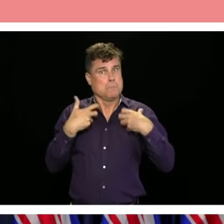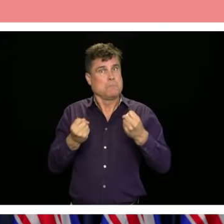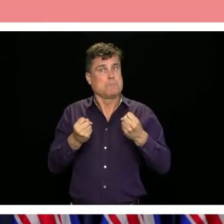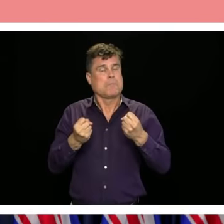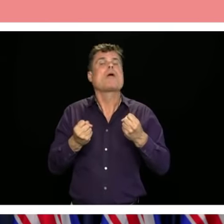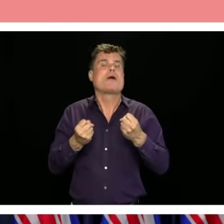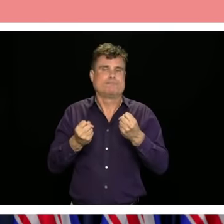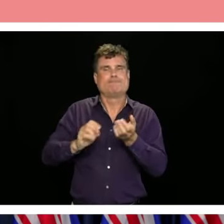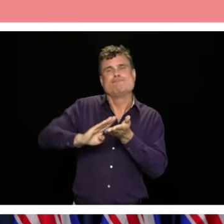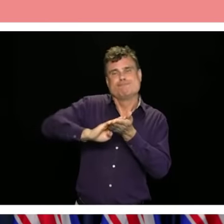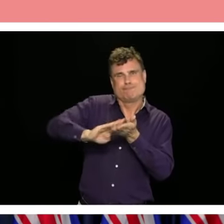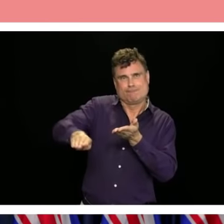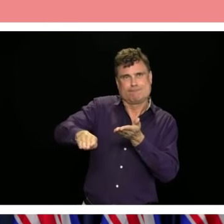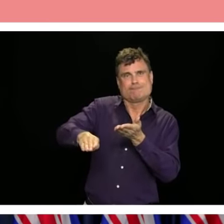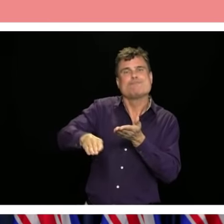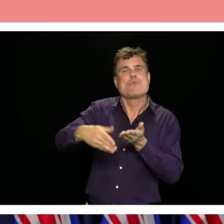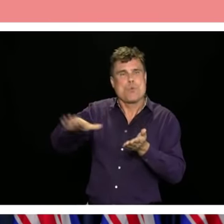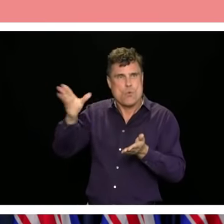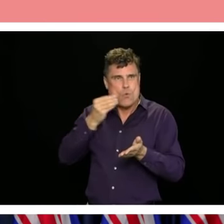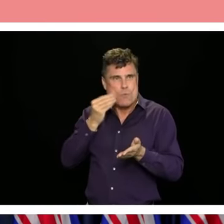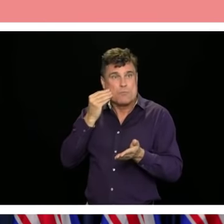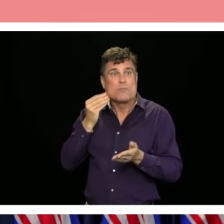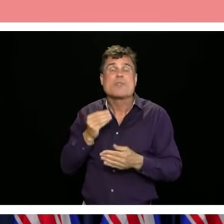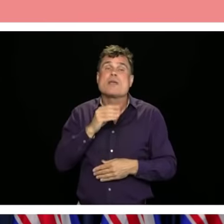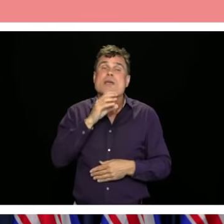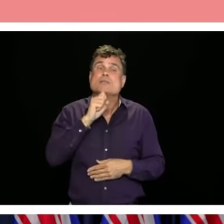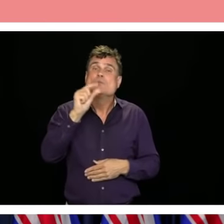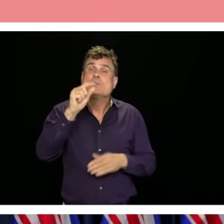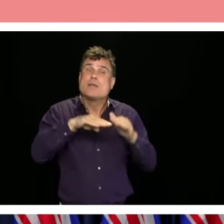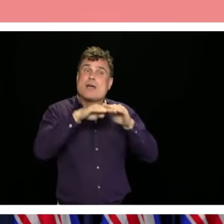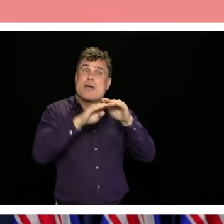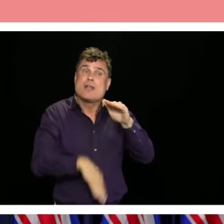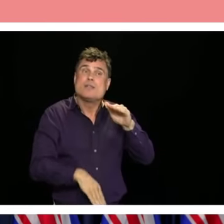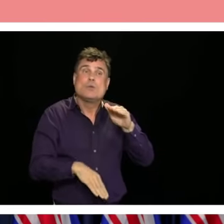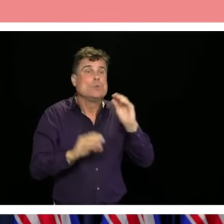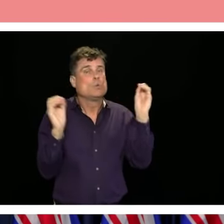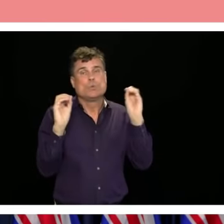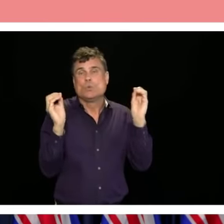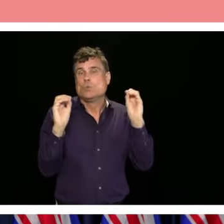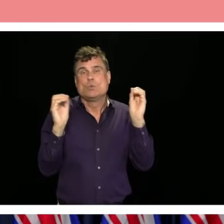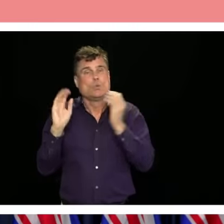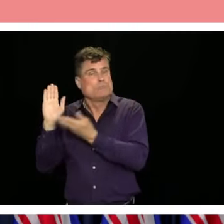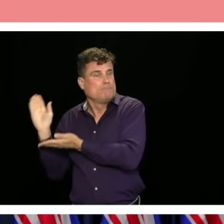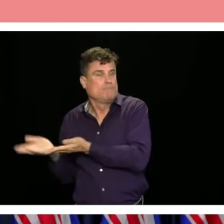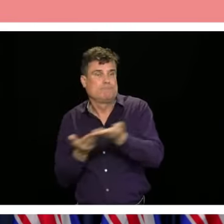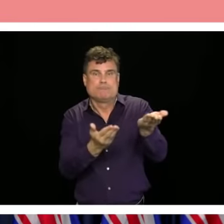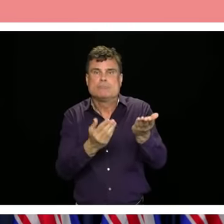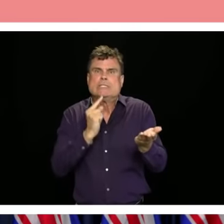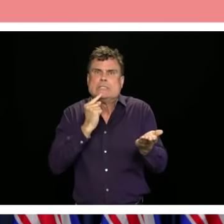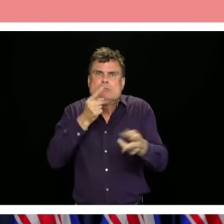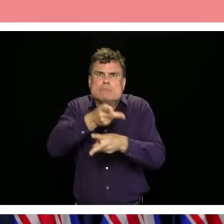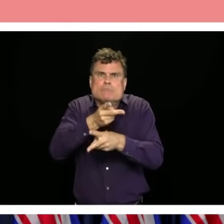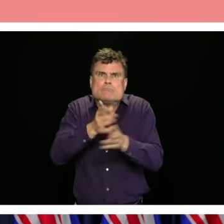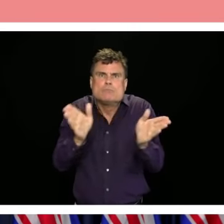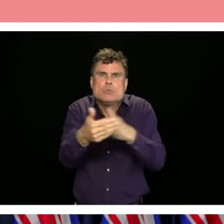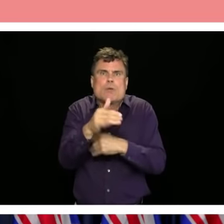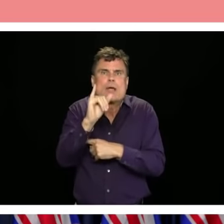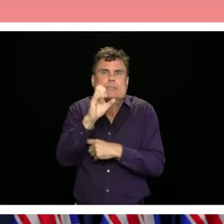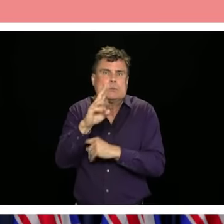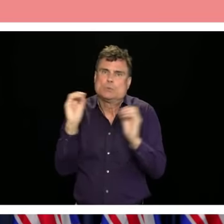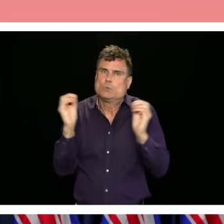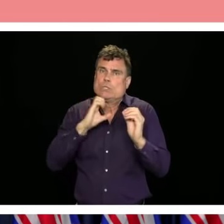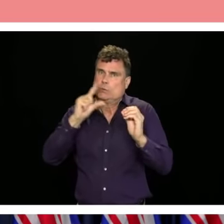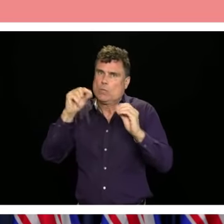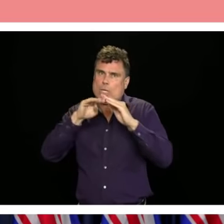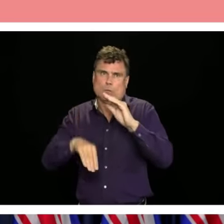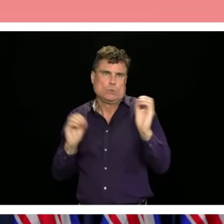under the age of 20 who required ICU care. And if we go to the one bars on the right,